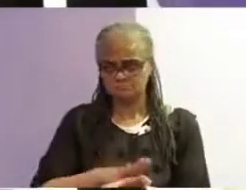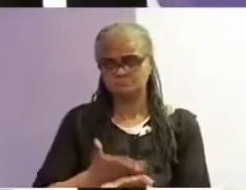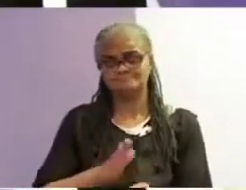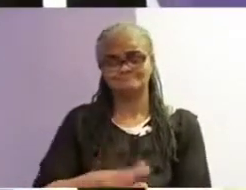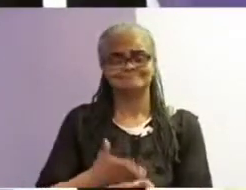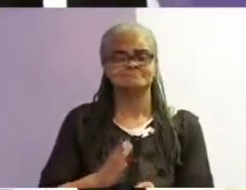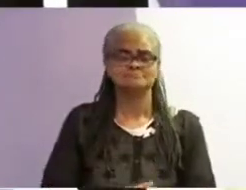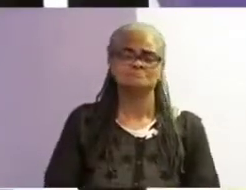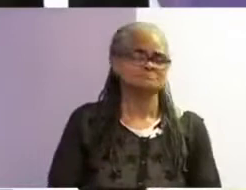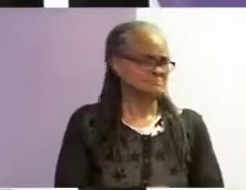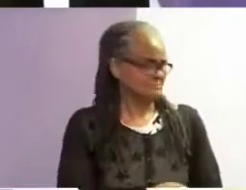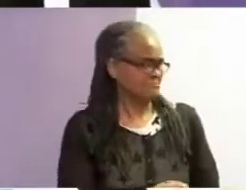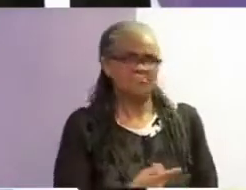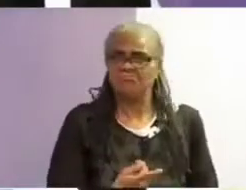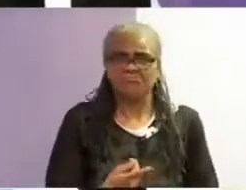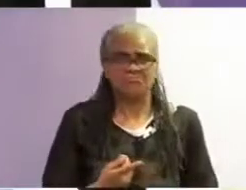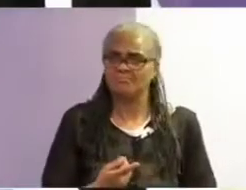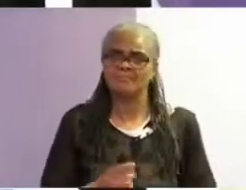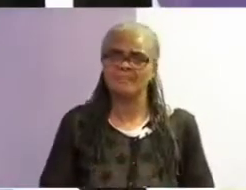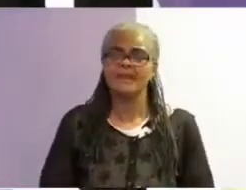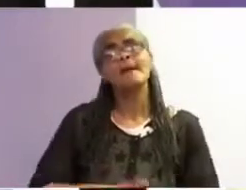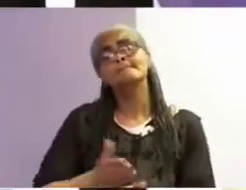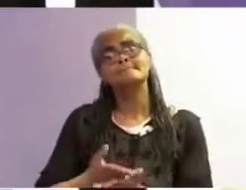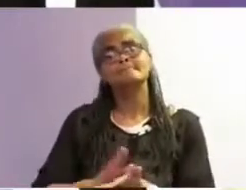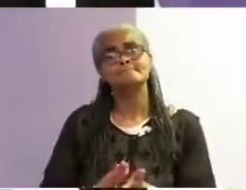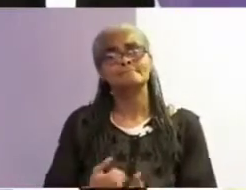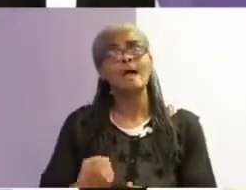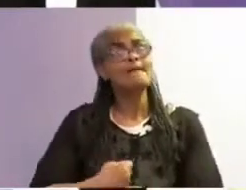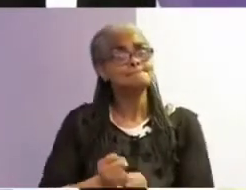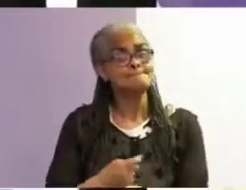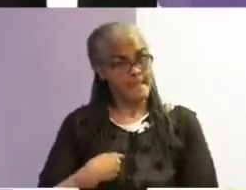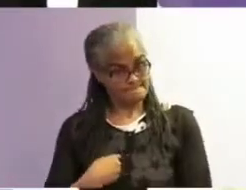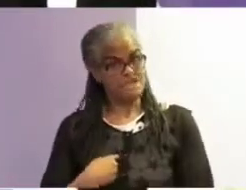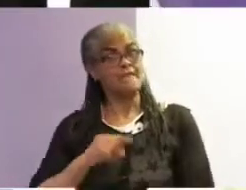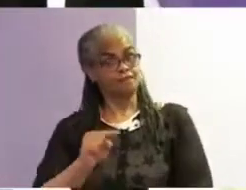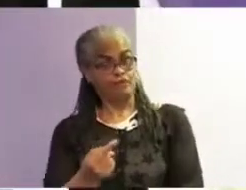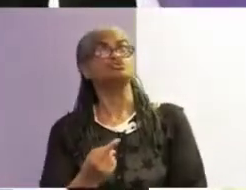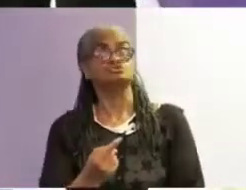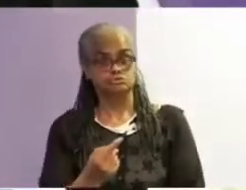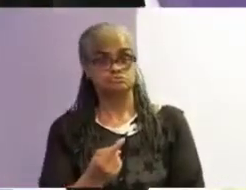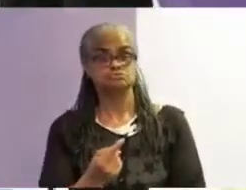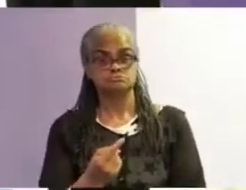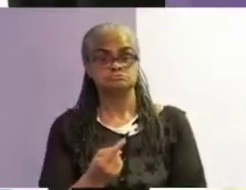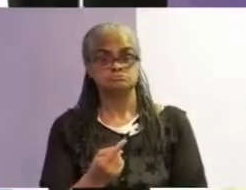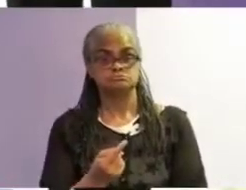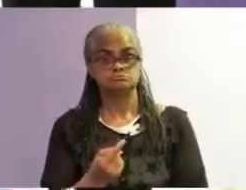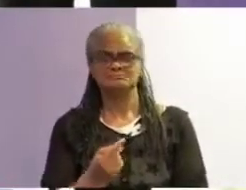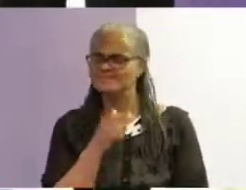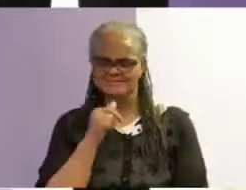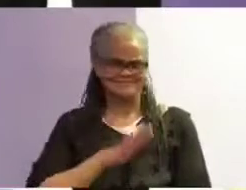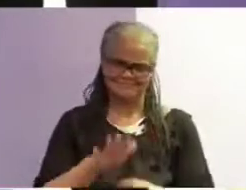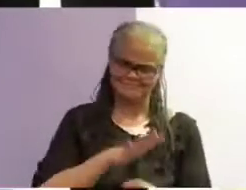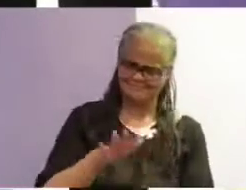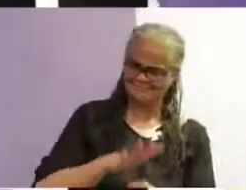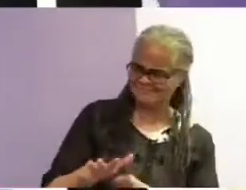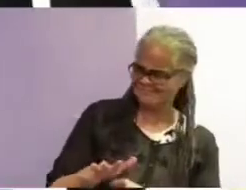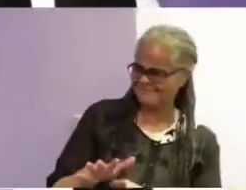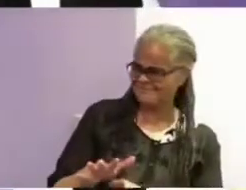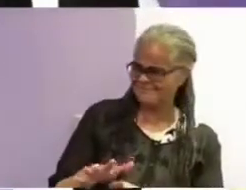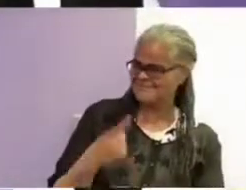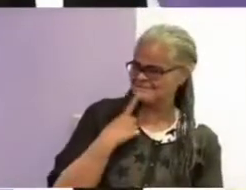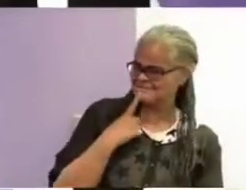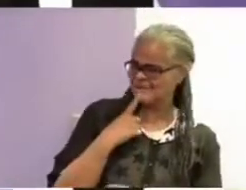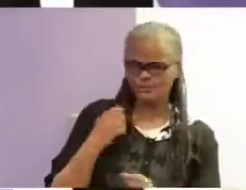my boys, and we're going to let you eat. He said, make me a cake first. He said it with such